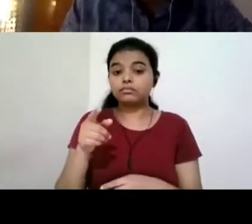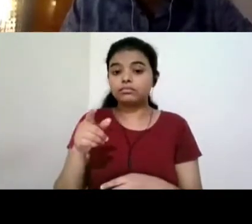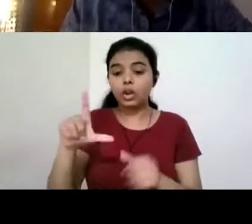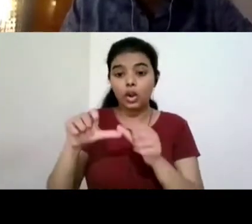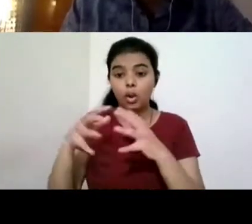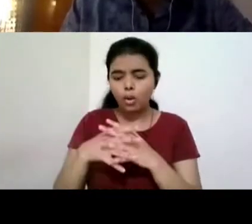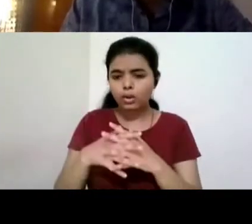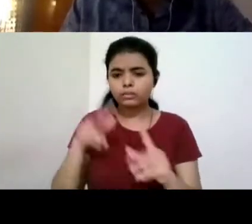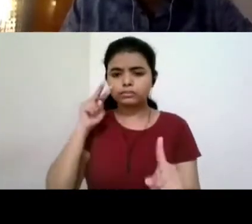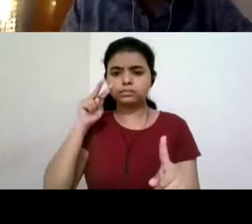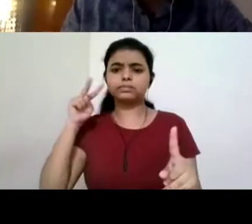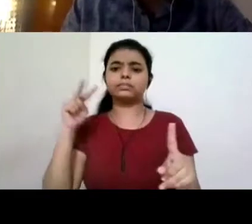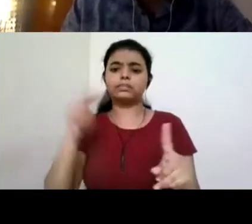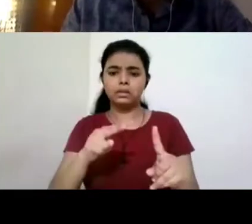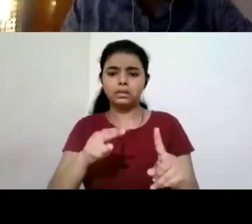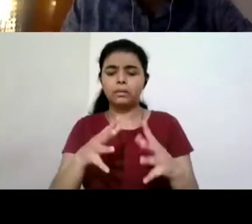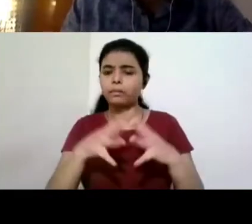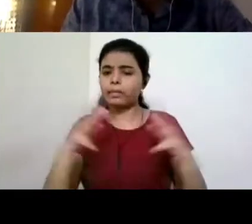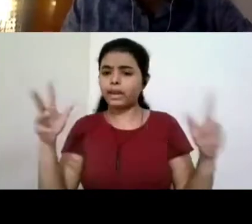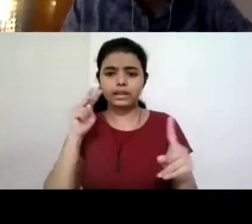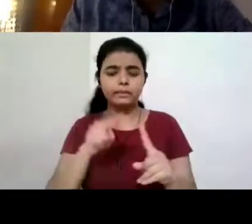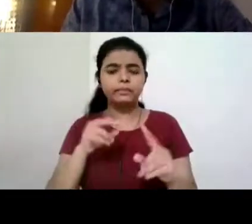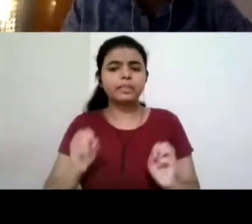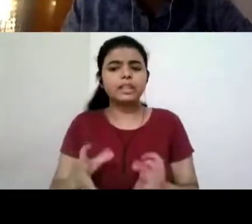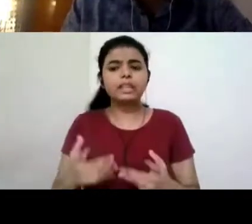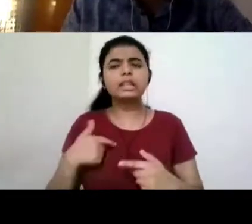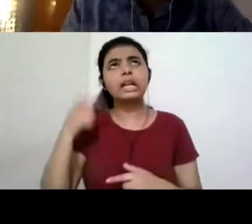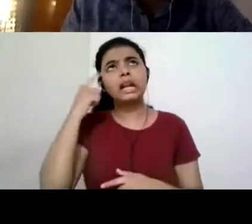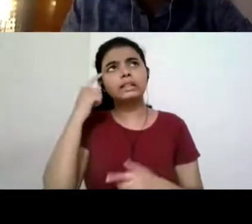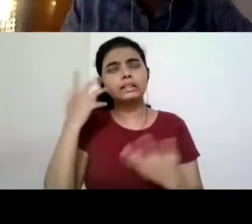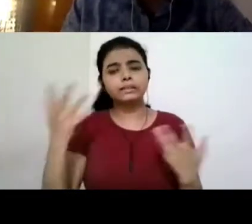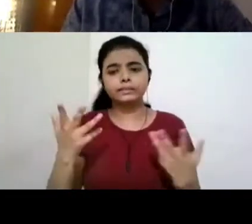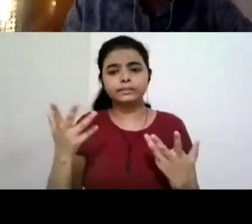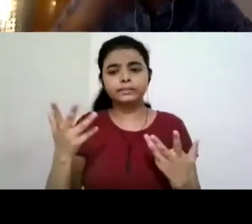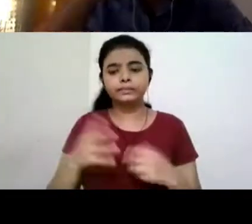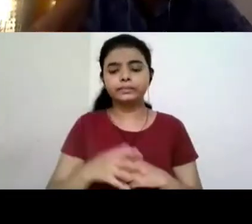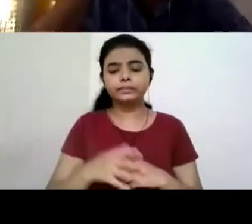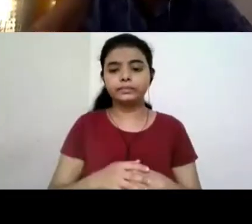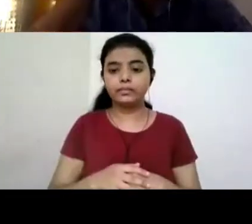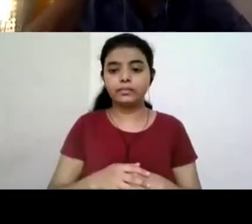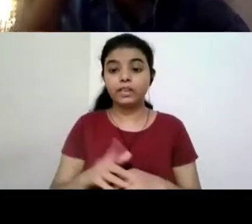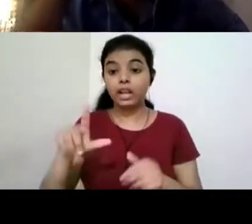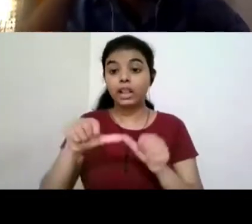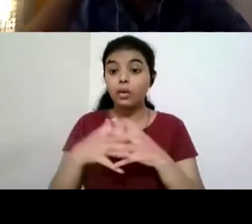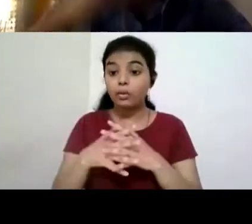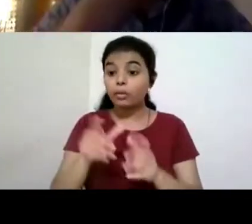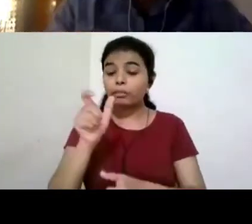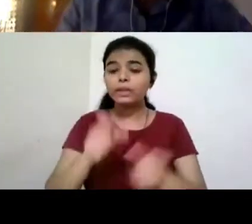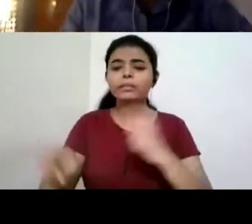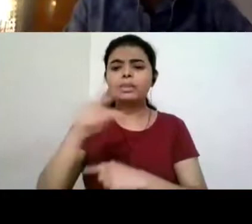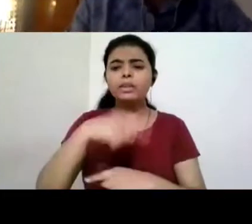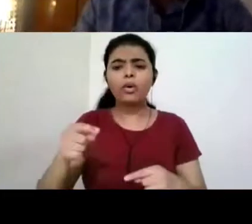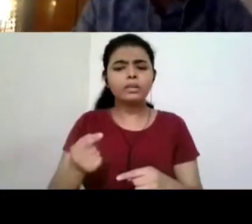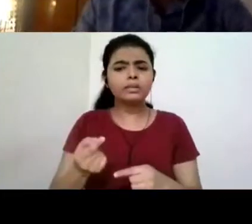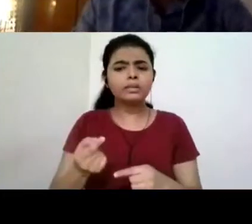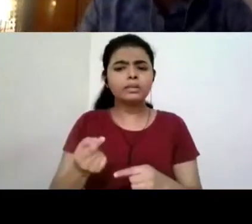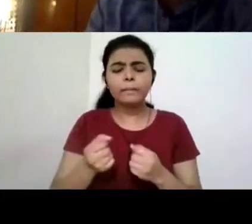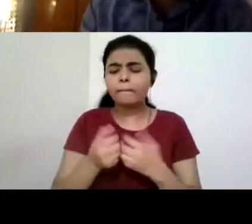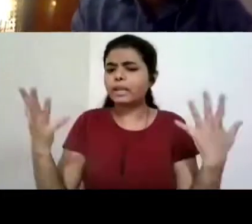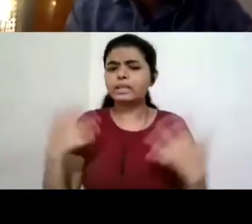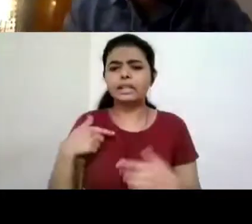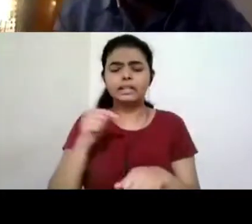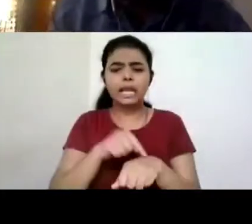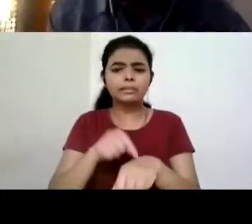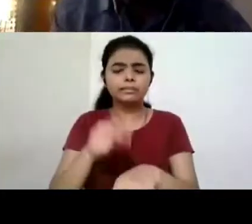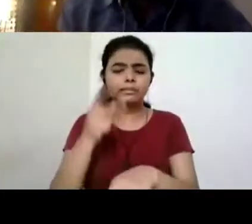of law, it's like, I suppose it's something that even law people subscribe to quite often, that it's seen as